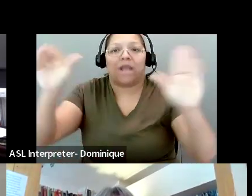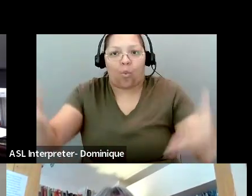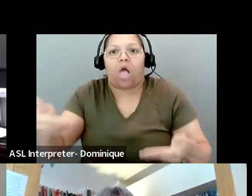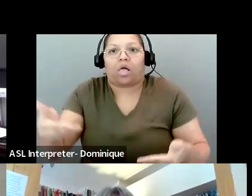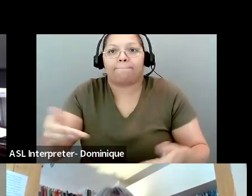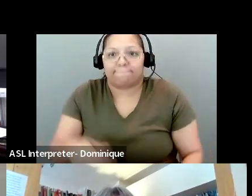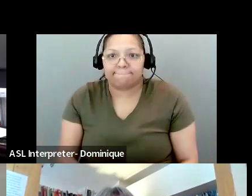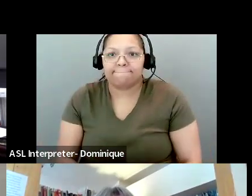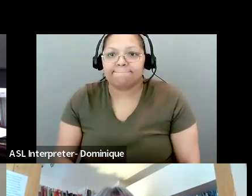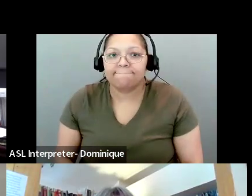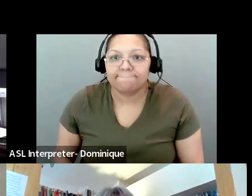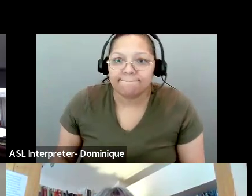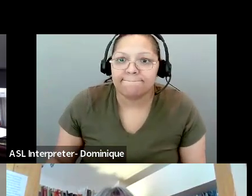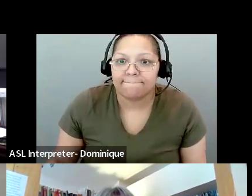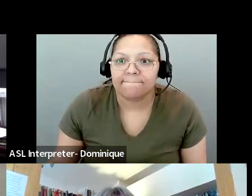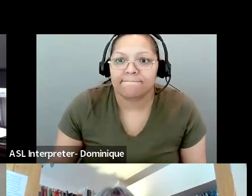Awesome.